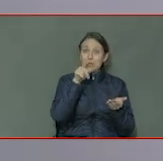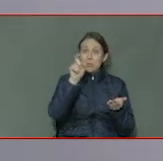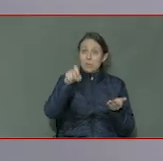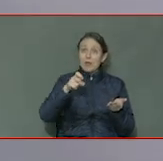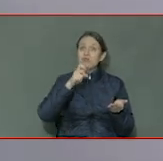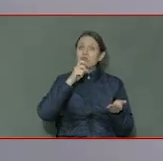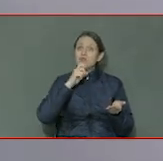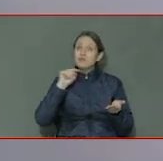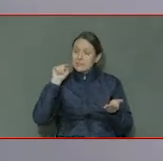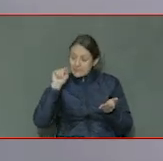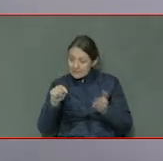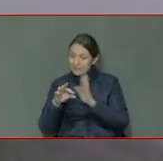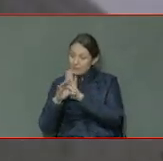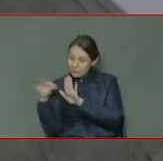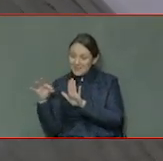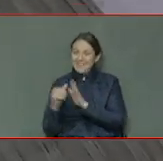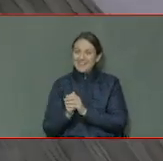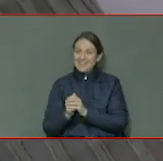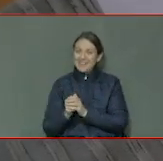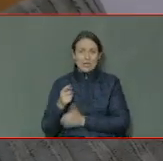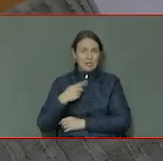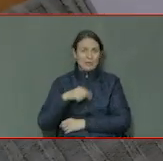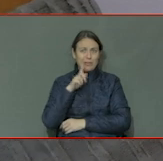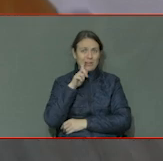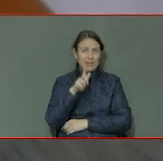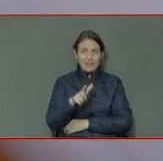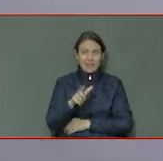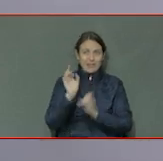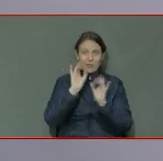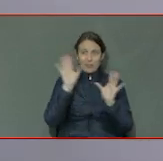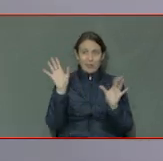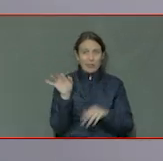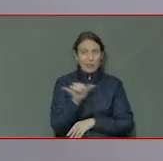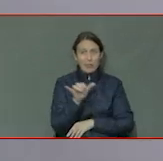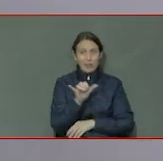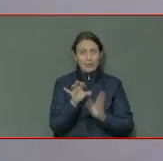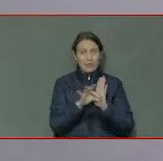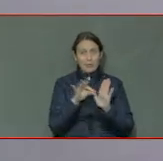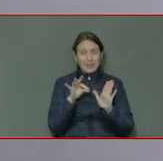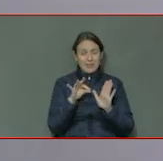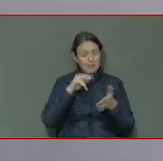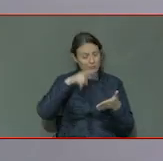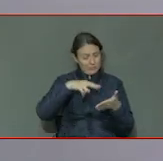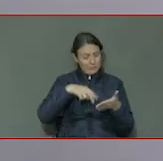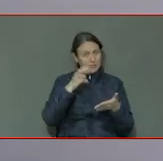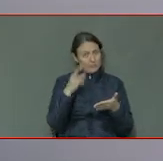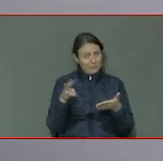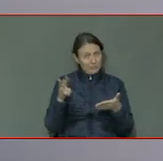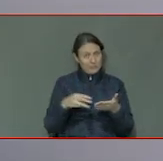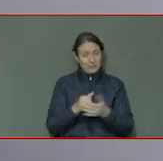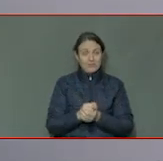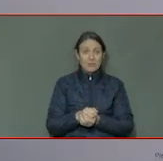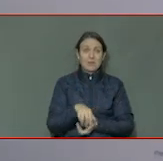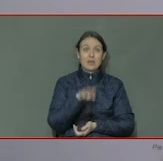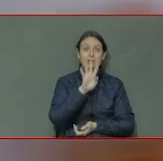that formula. So we tell you the formulas. You must just read carefully. Okay,